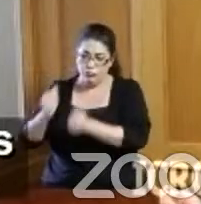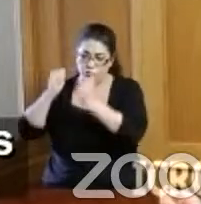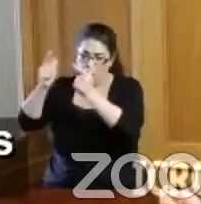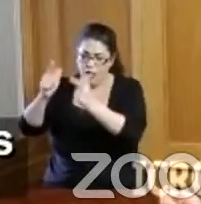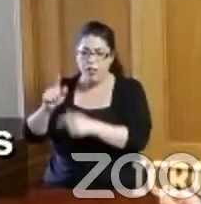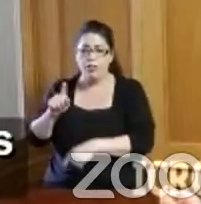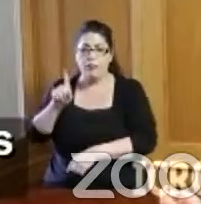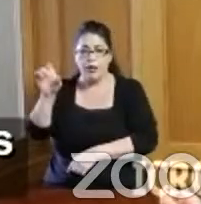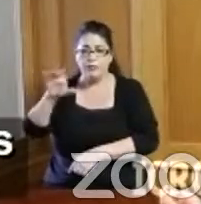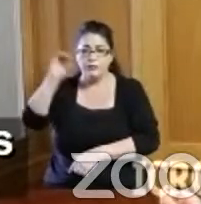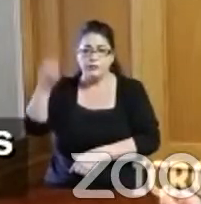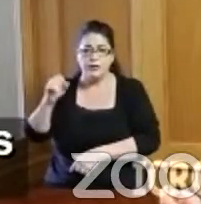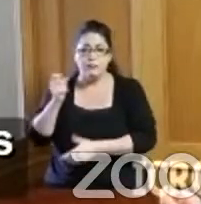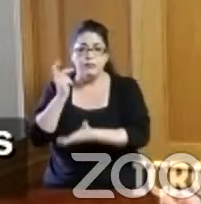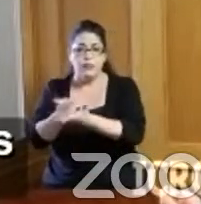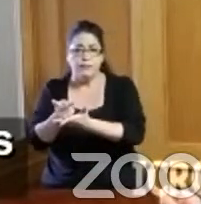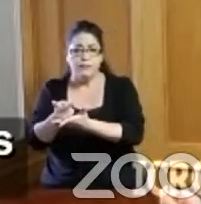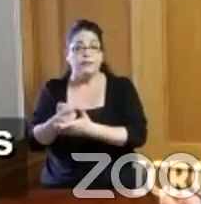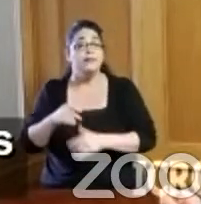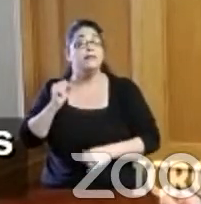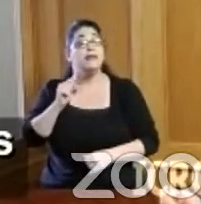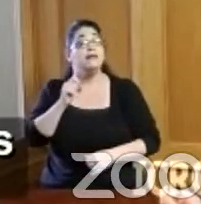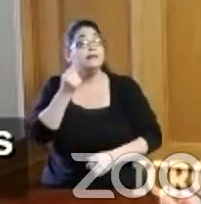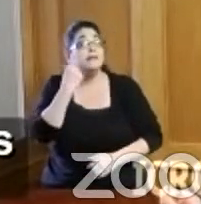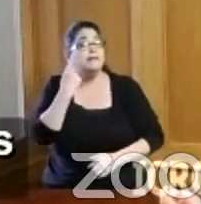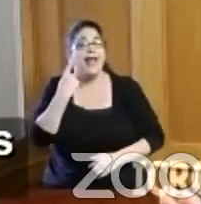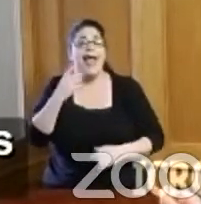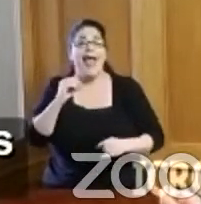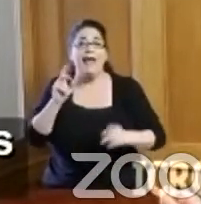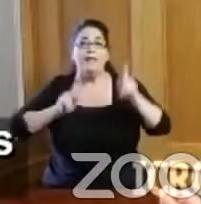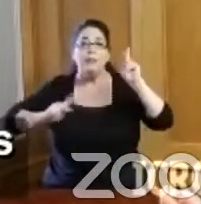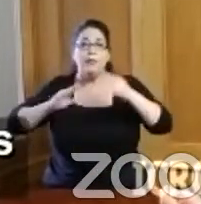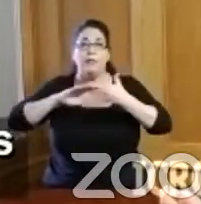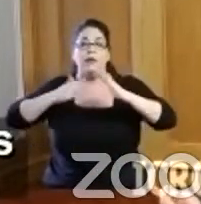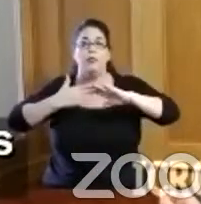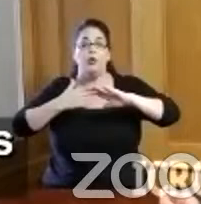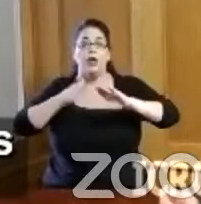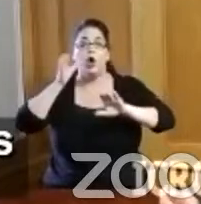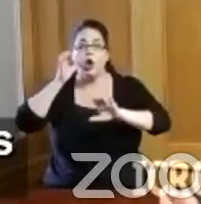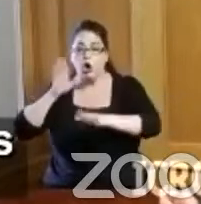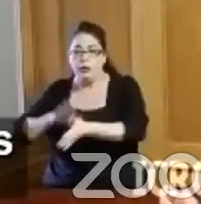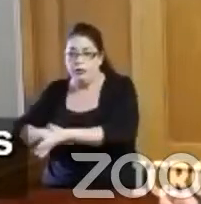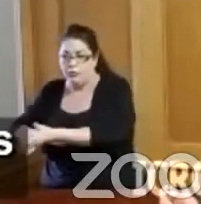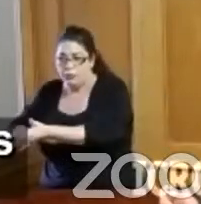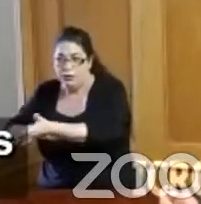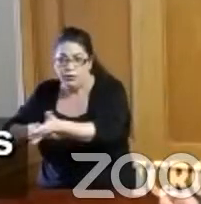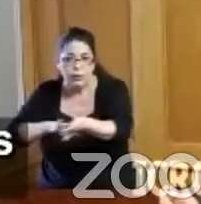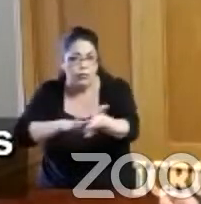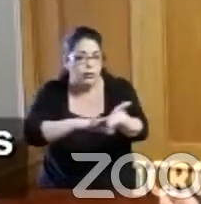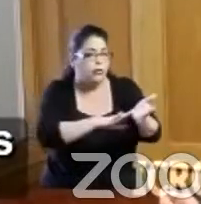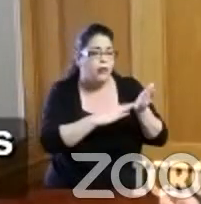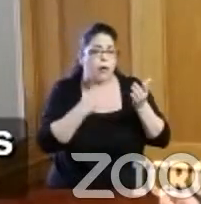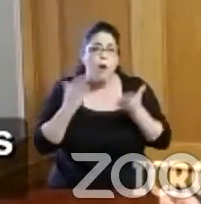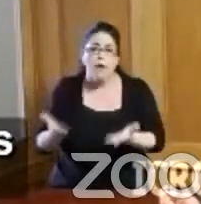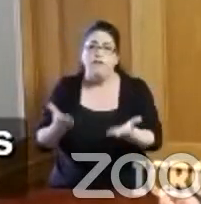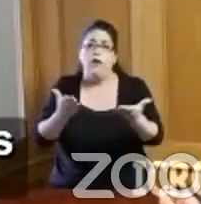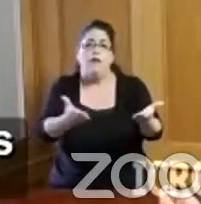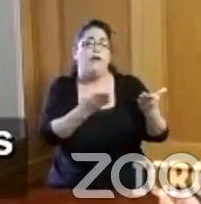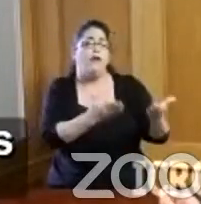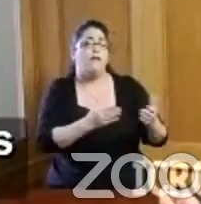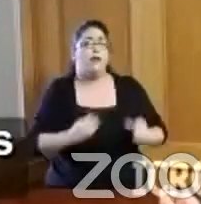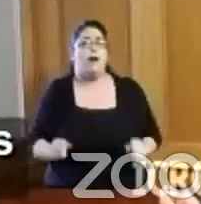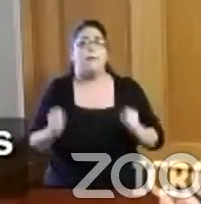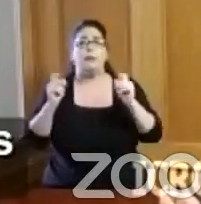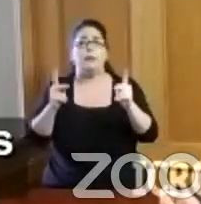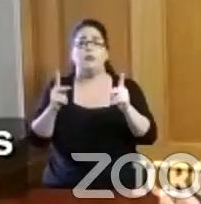approval. The fact that the residents have been heard, a process has occurred, numerous public hearings, I think is